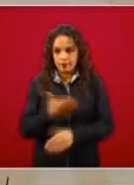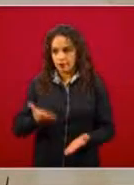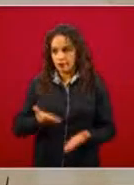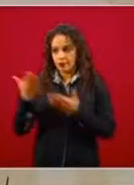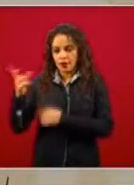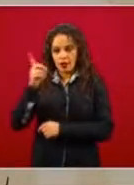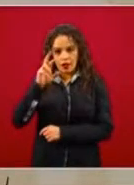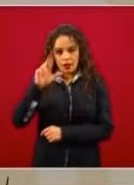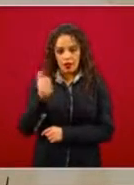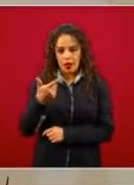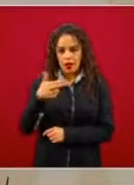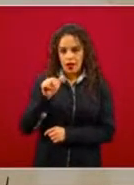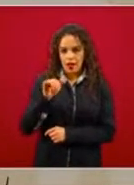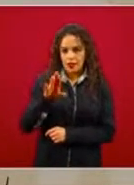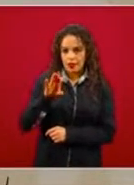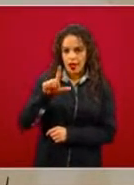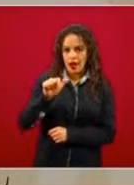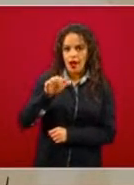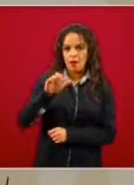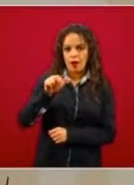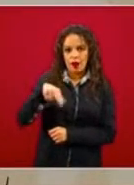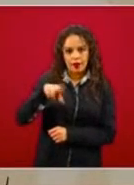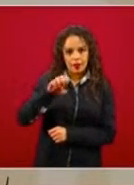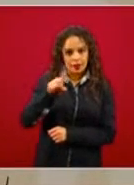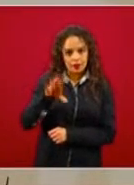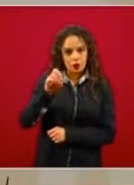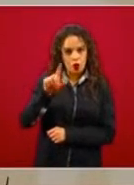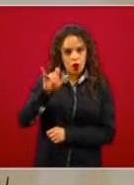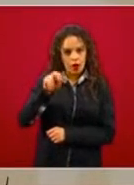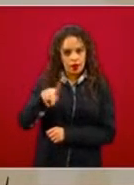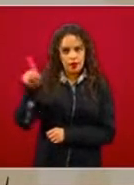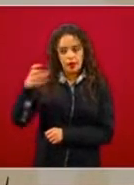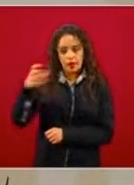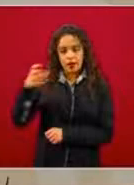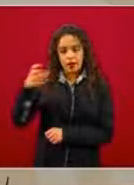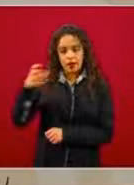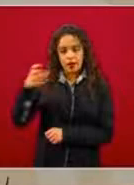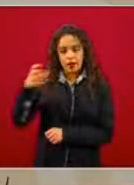the doctor and Dr. Graciela Oxer,